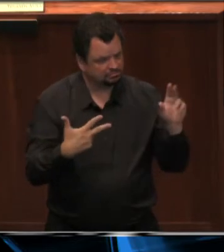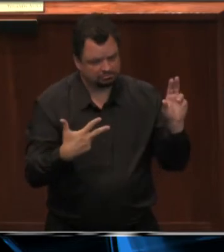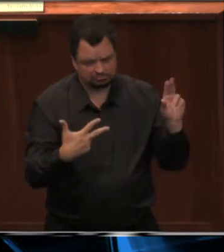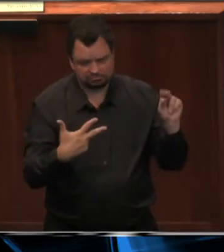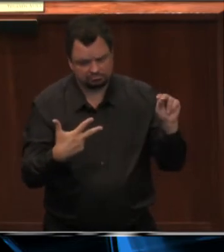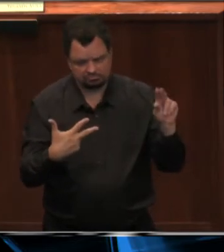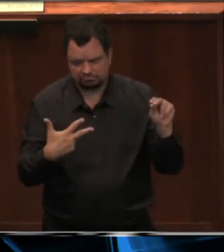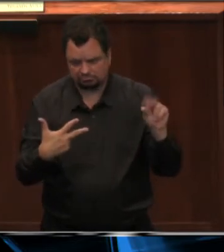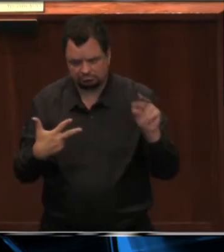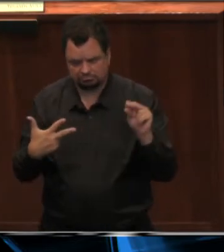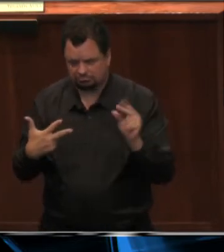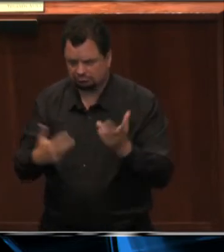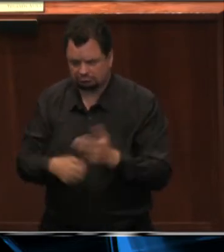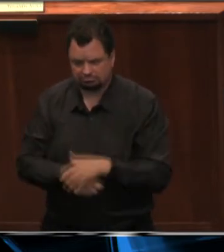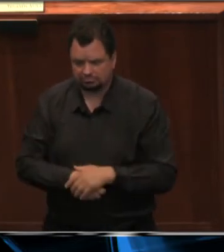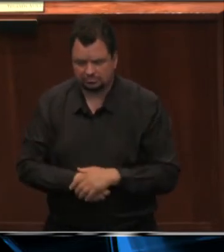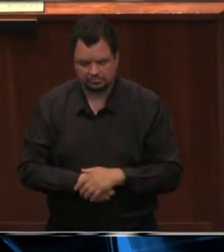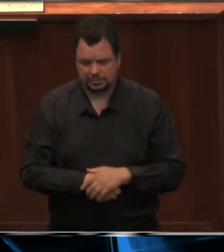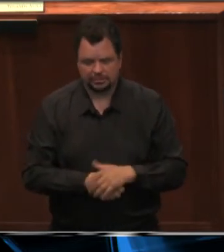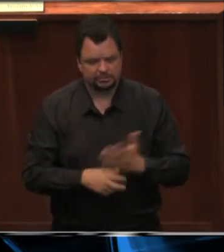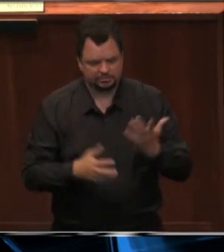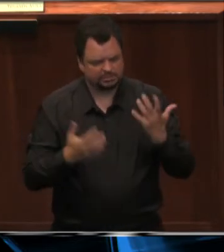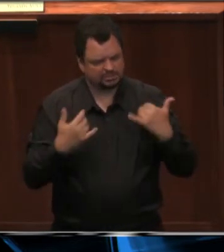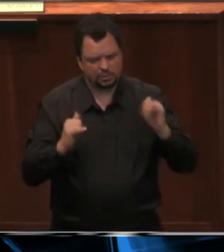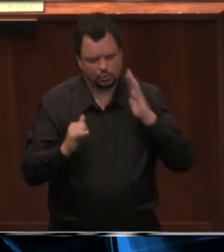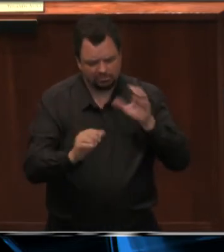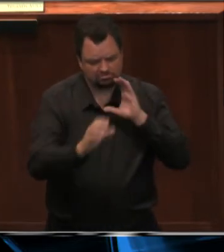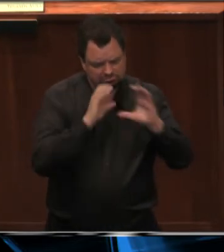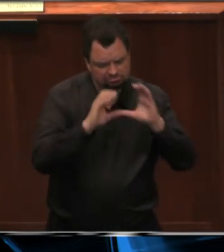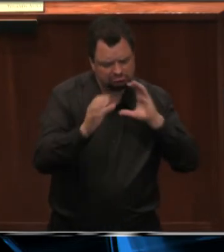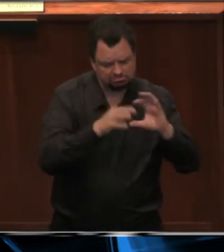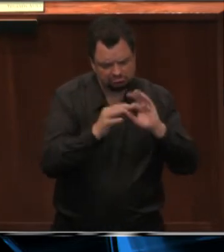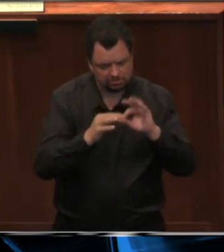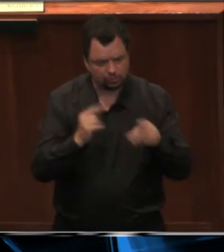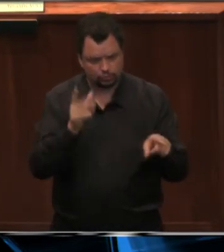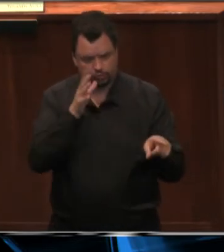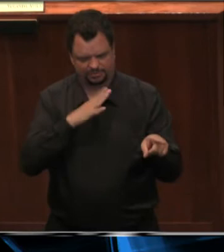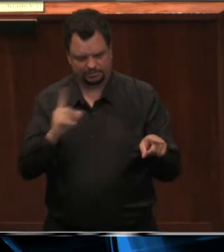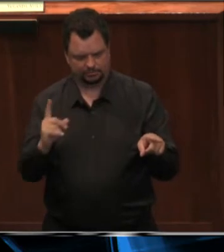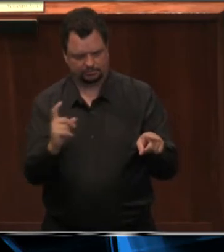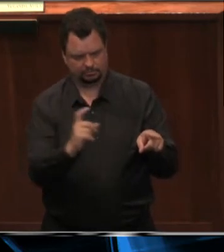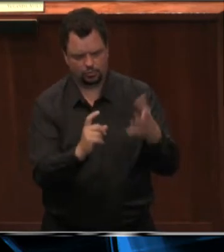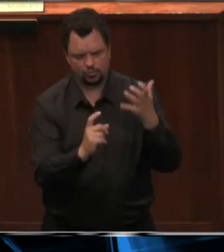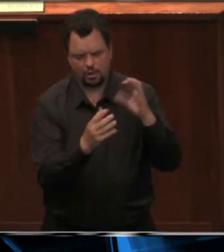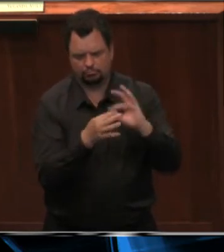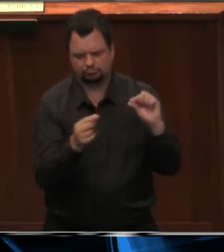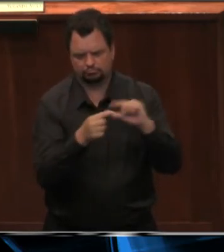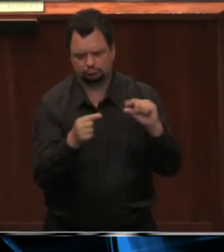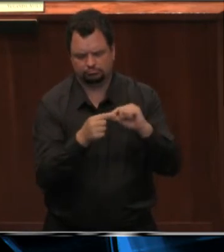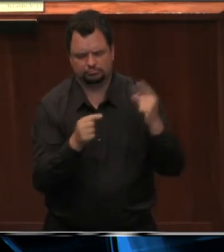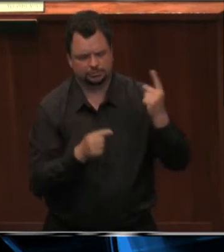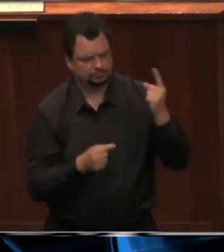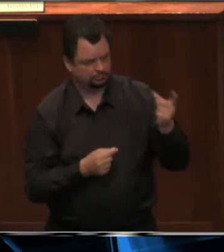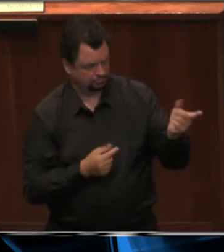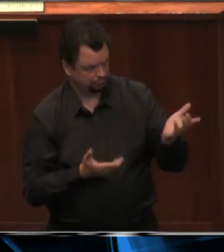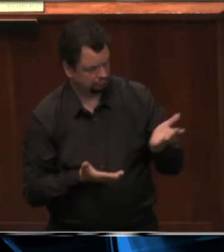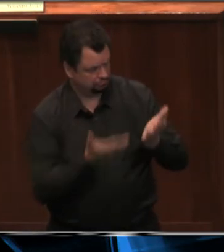in routine communication. Okay, Dr. Johnson, can you comment, please? Yep.